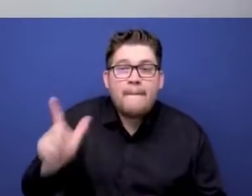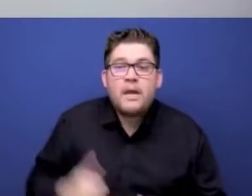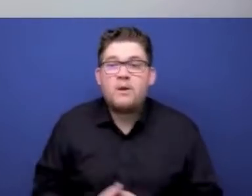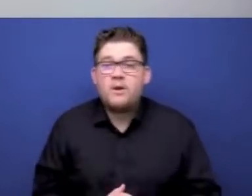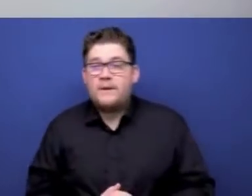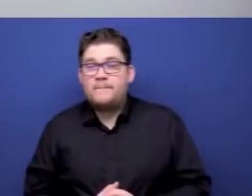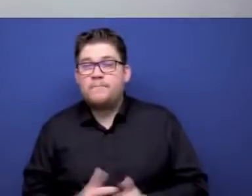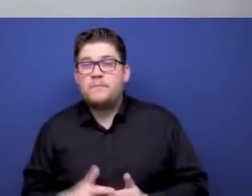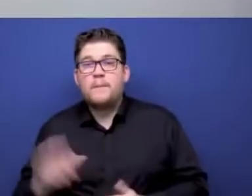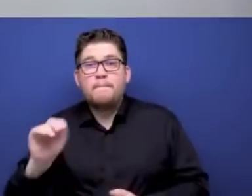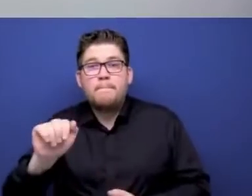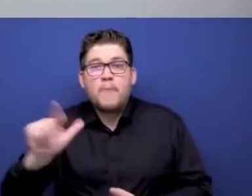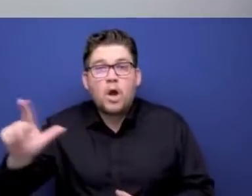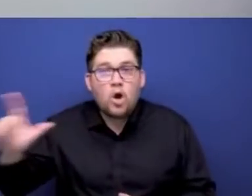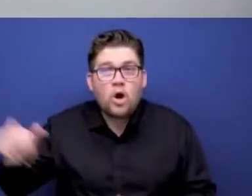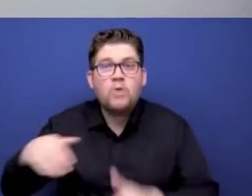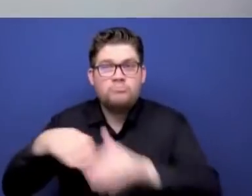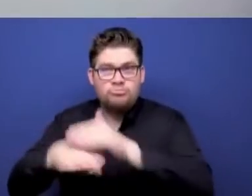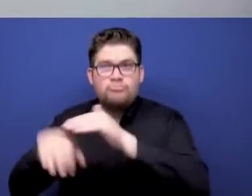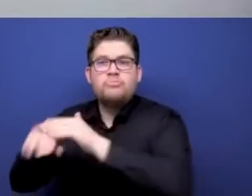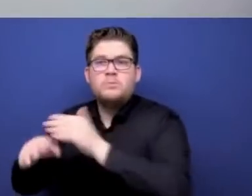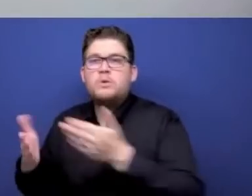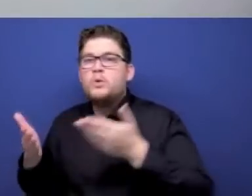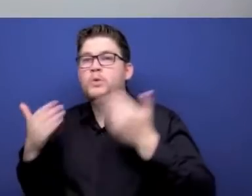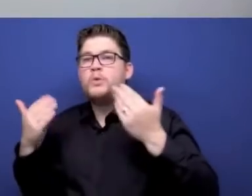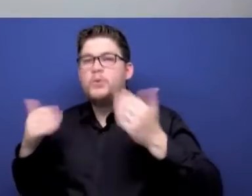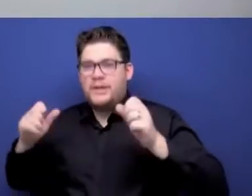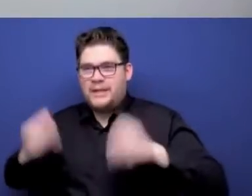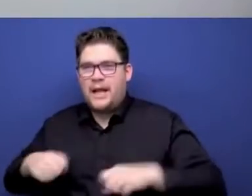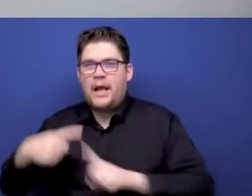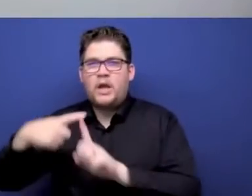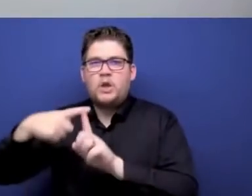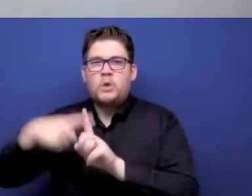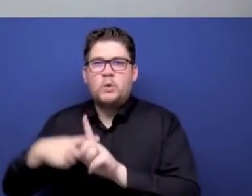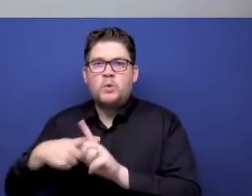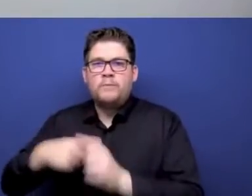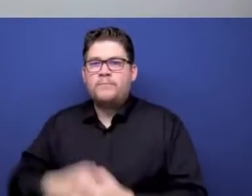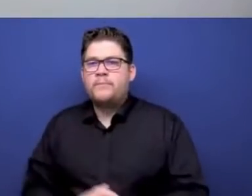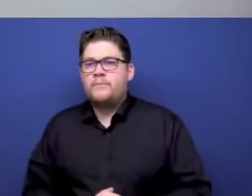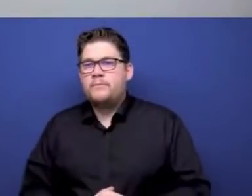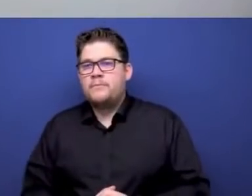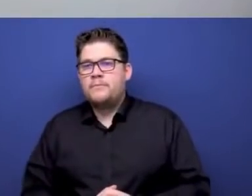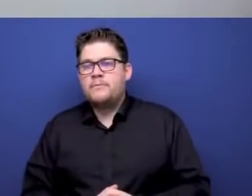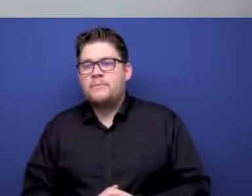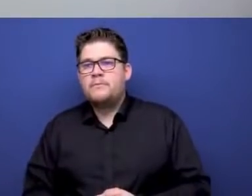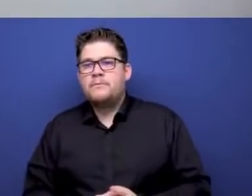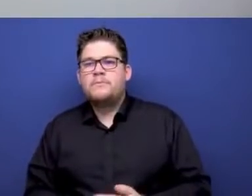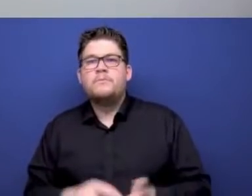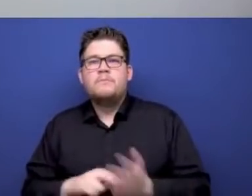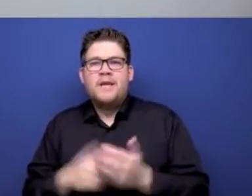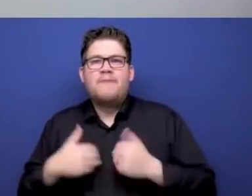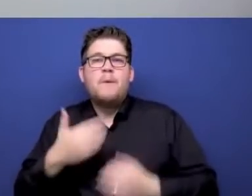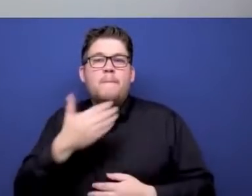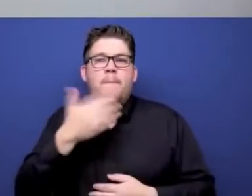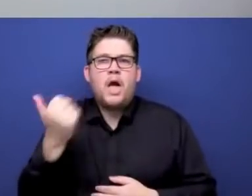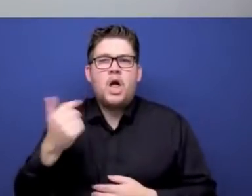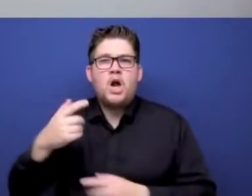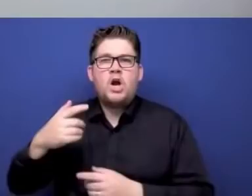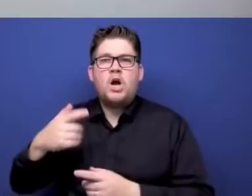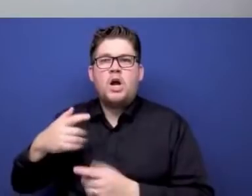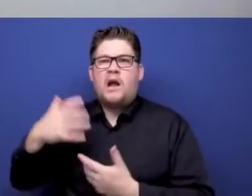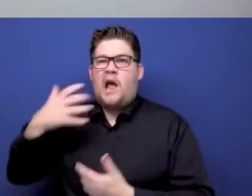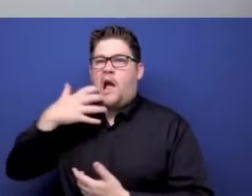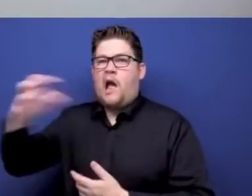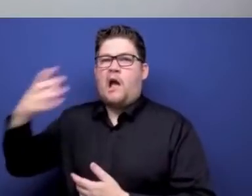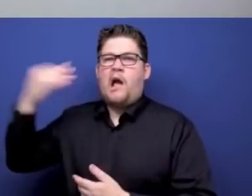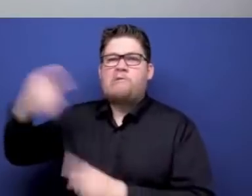is more HVAC systems that are able to cool people down more effectively. One of the things that